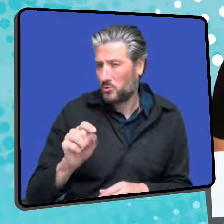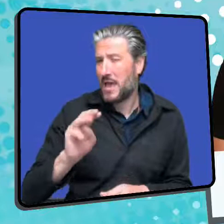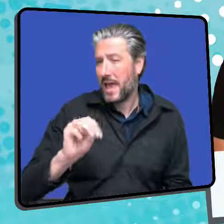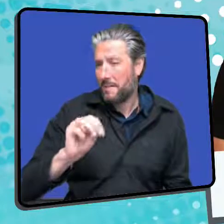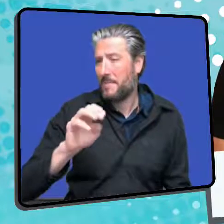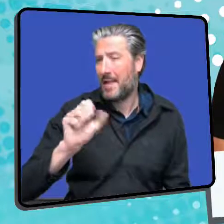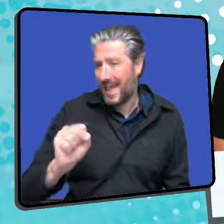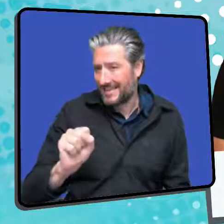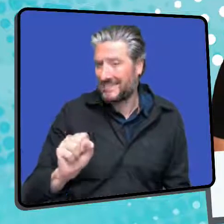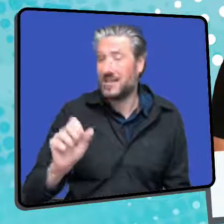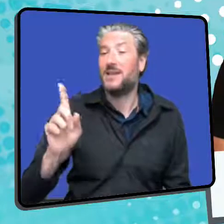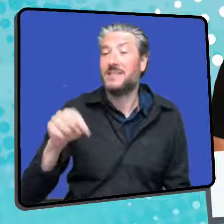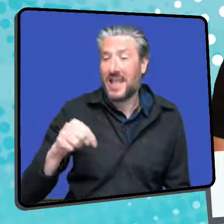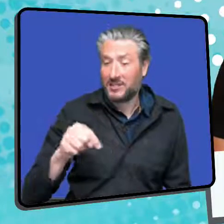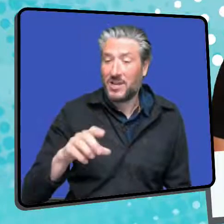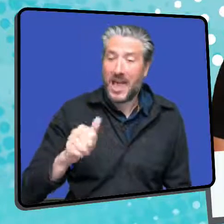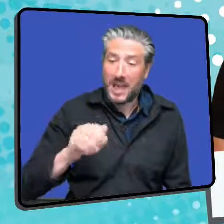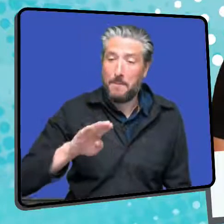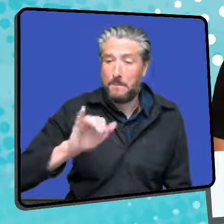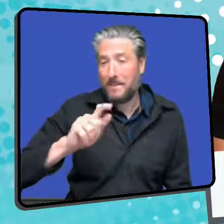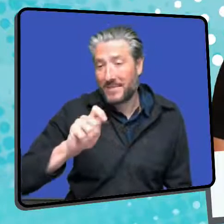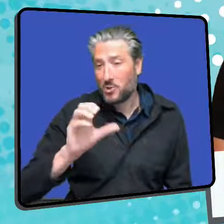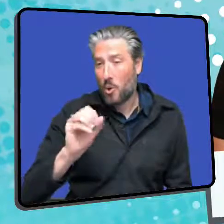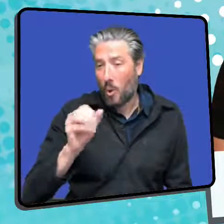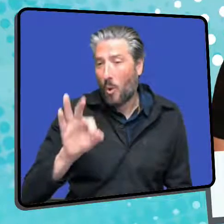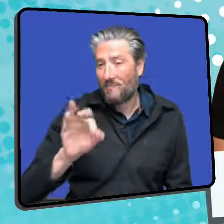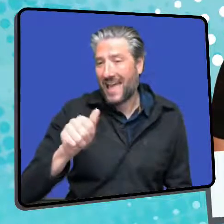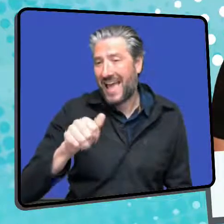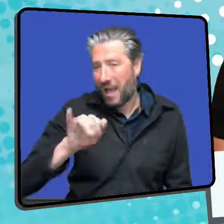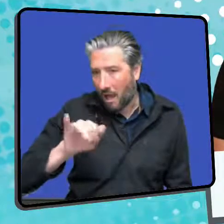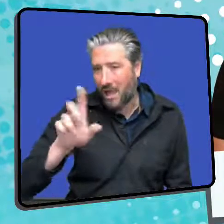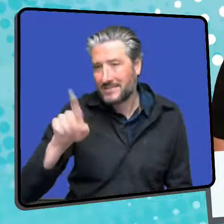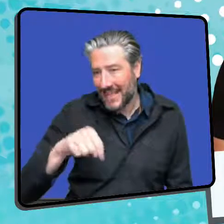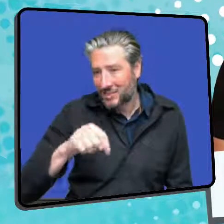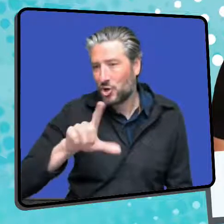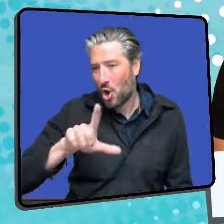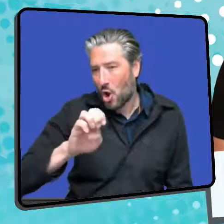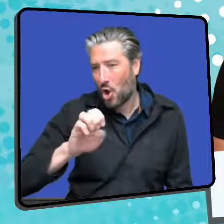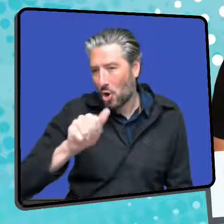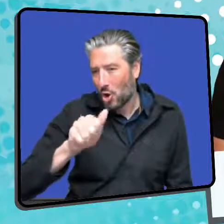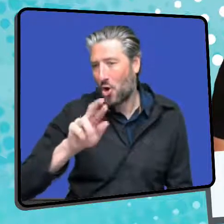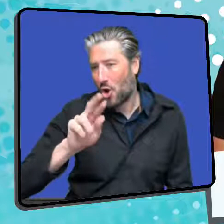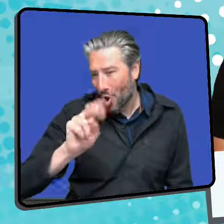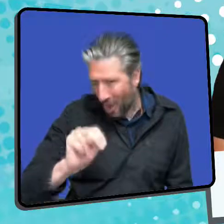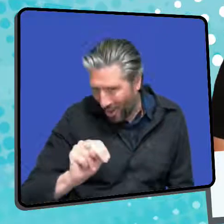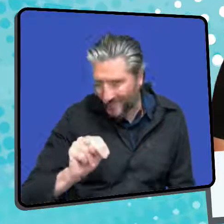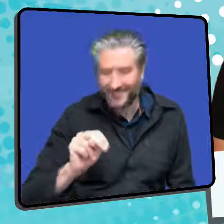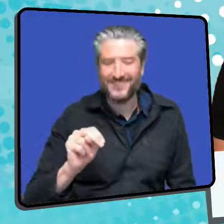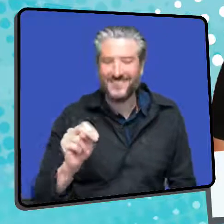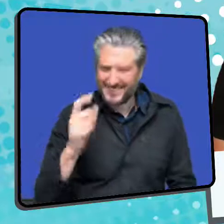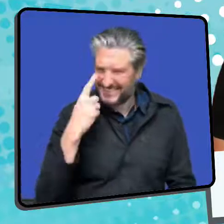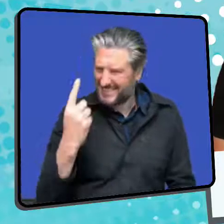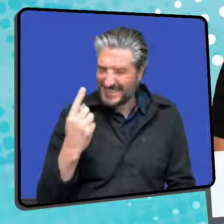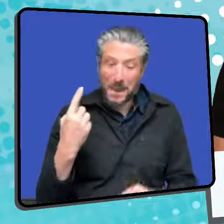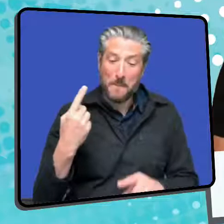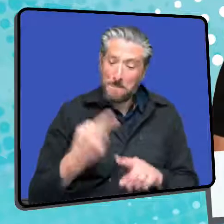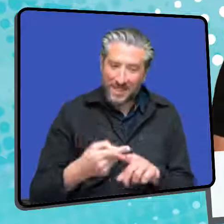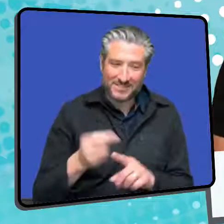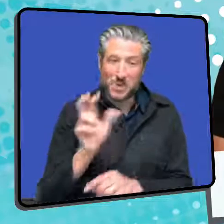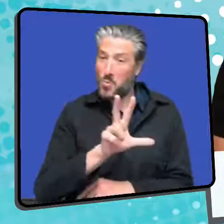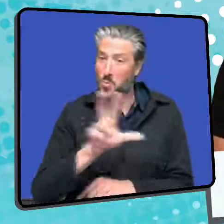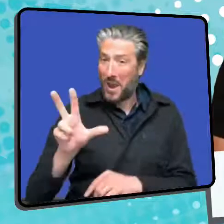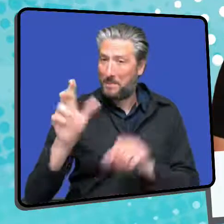aka.ms/abitofai-learn, or you can, I believe it's just above us, this side, on the website as well, you can get a